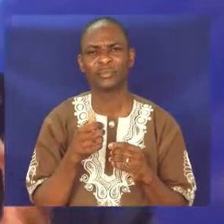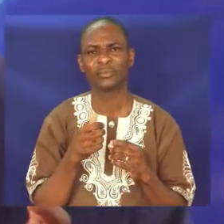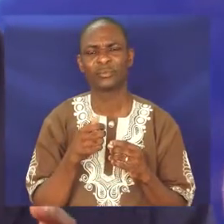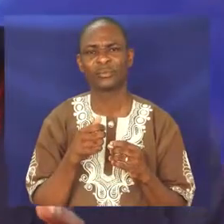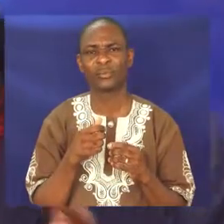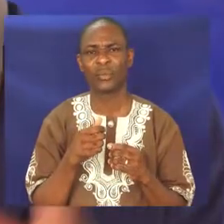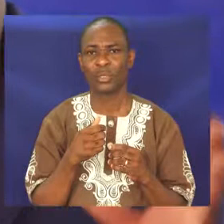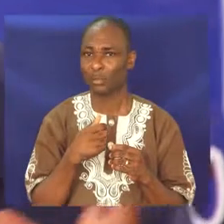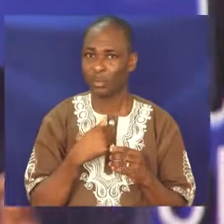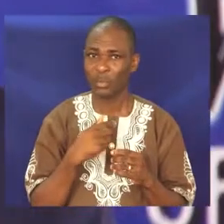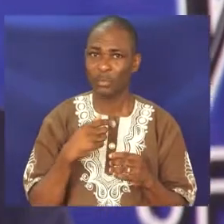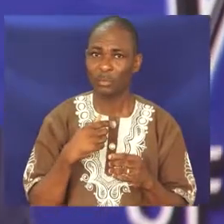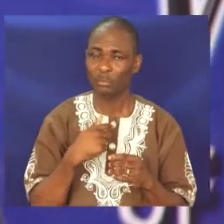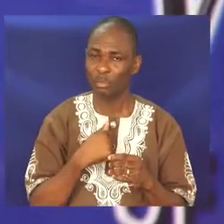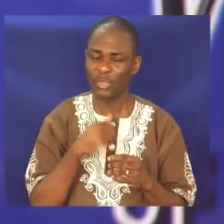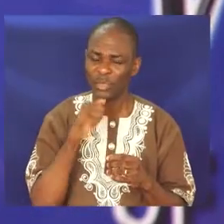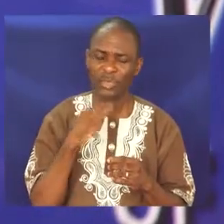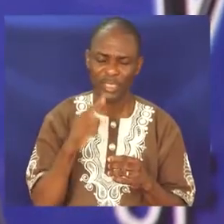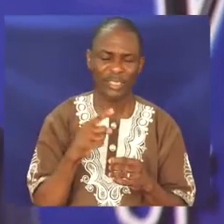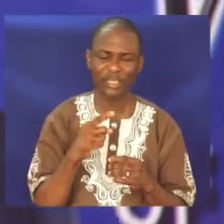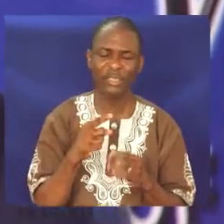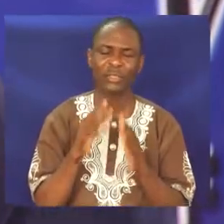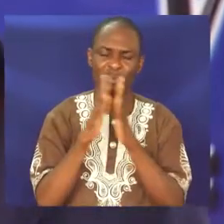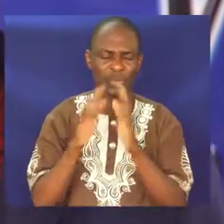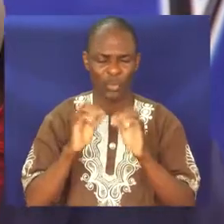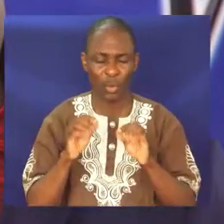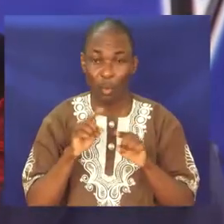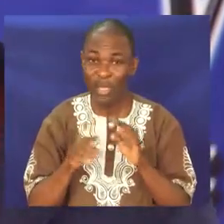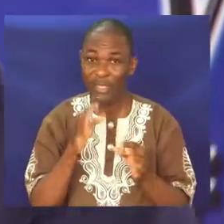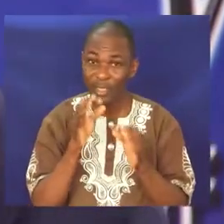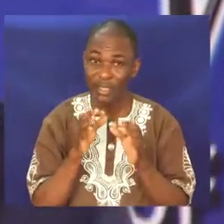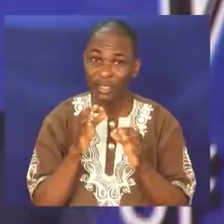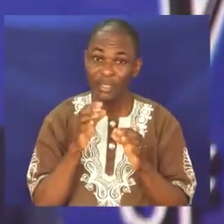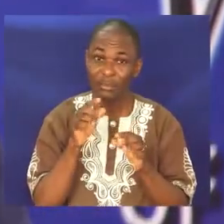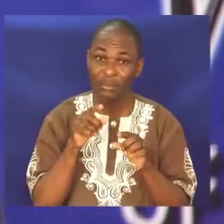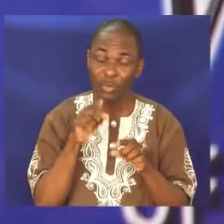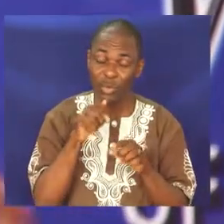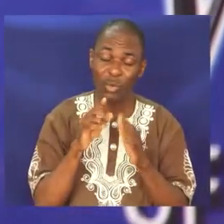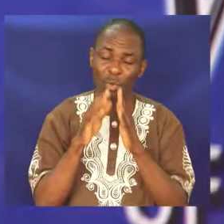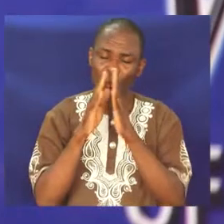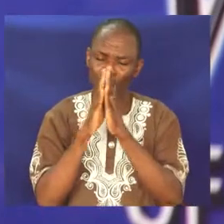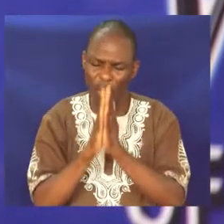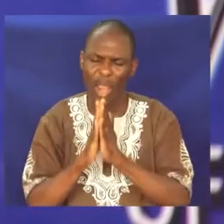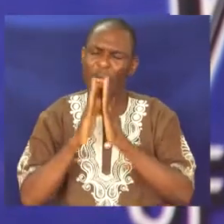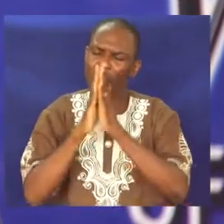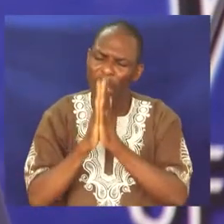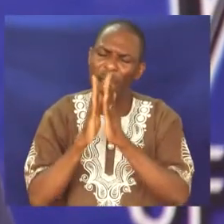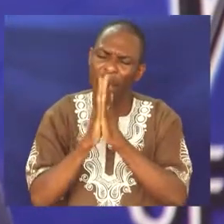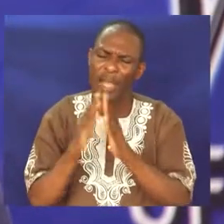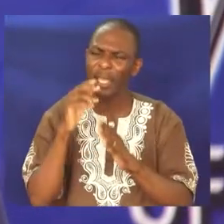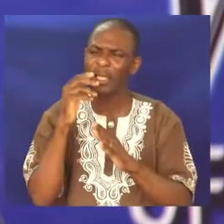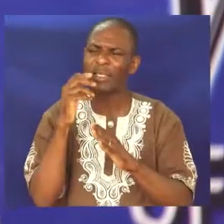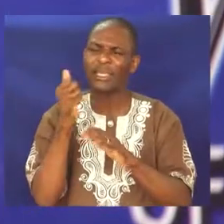me ka kire o se obi enka sa memo mpa ye na emom obetumi abompa ye be se emfie du a onyankopon se ne mre